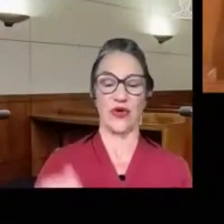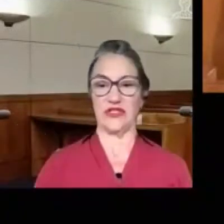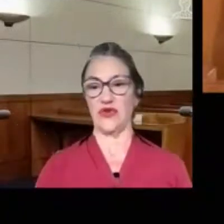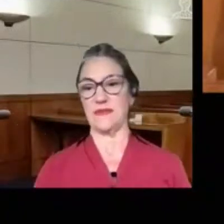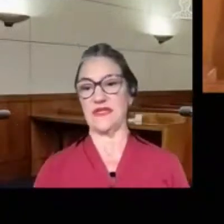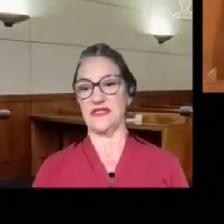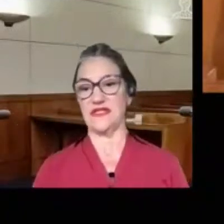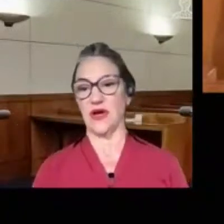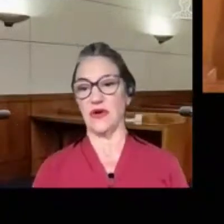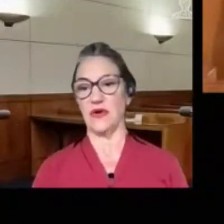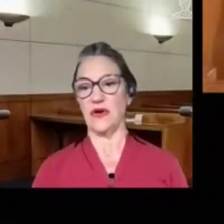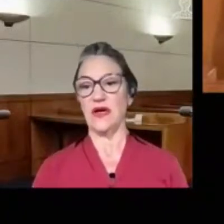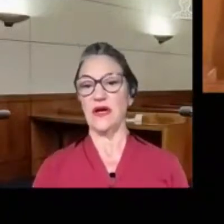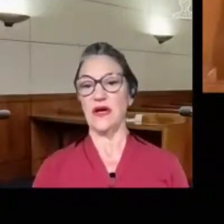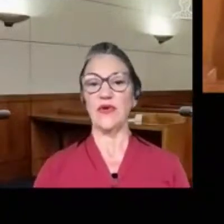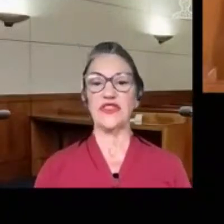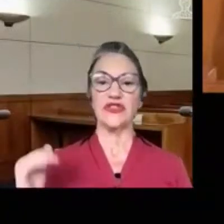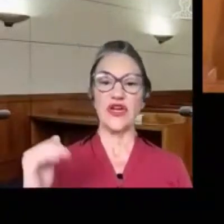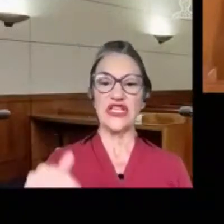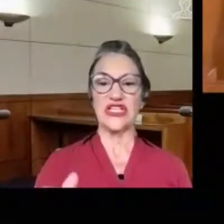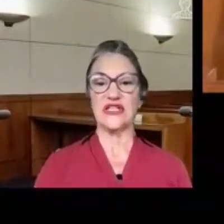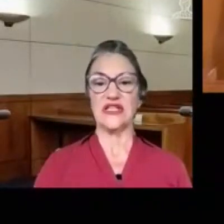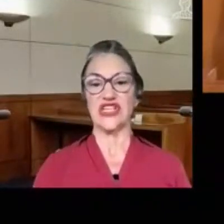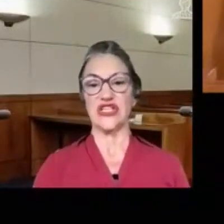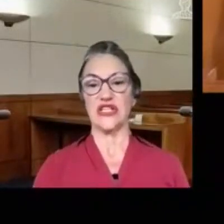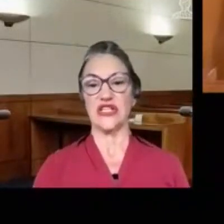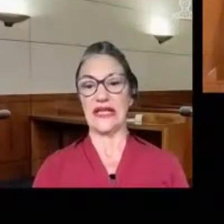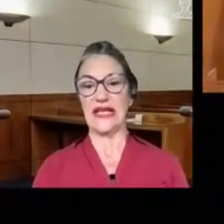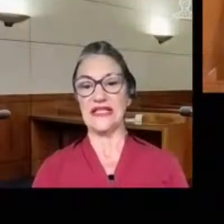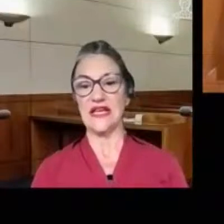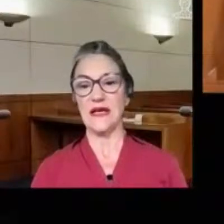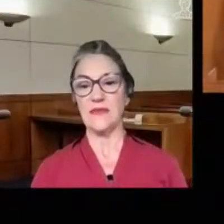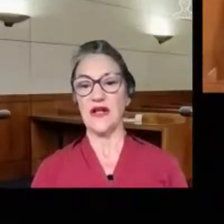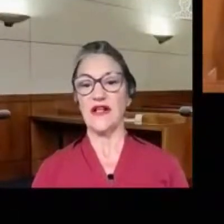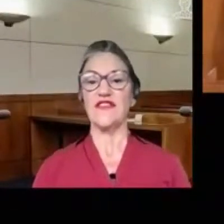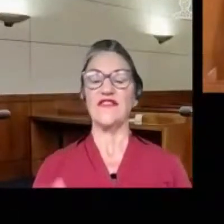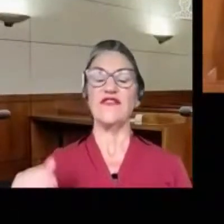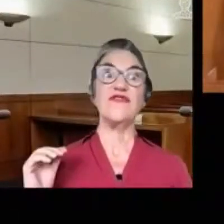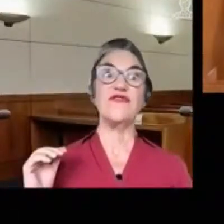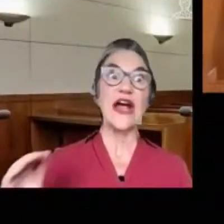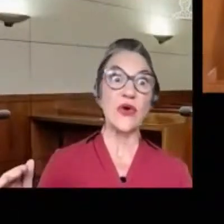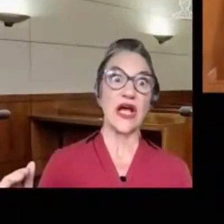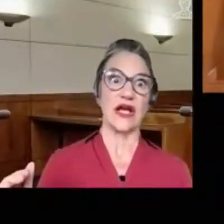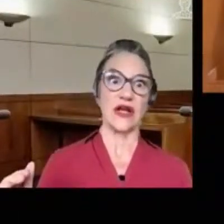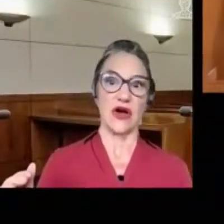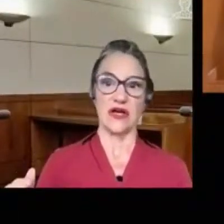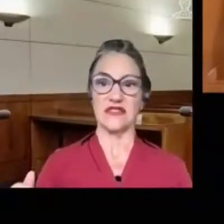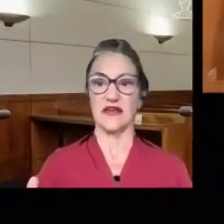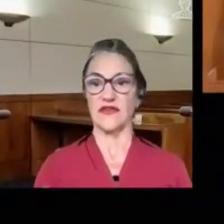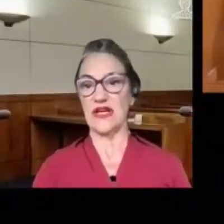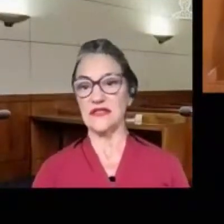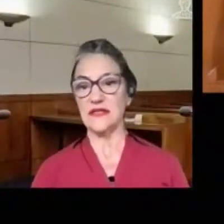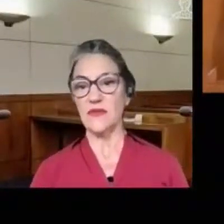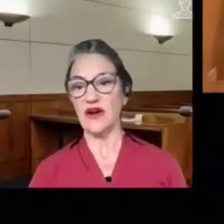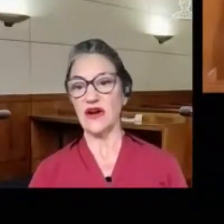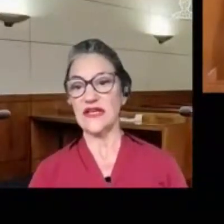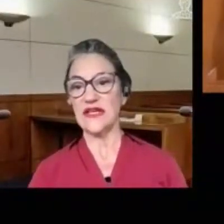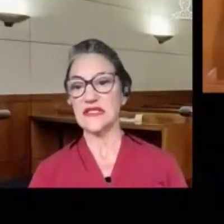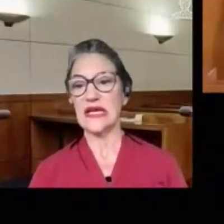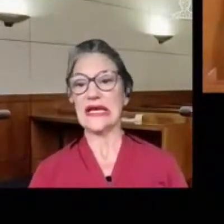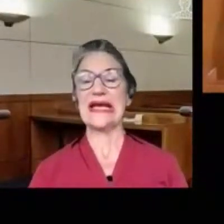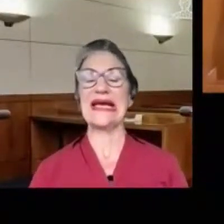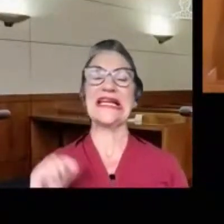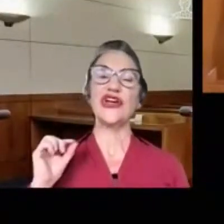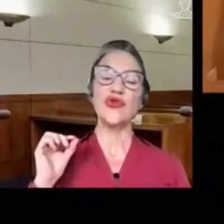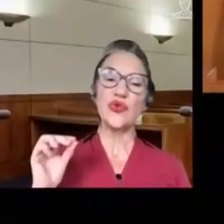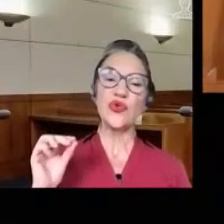is never going to drop to zero but with the training changing threat landscape the very high cost of a ransomware